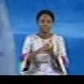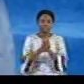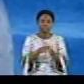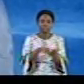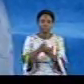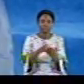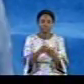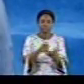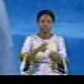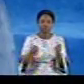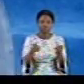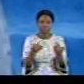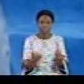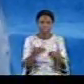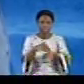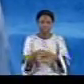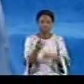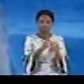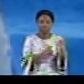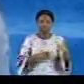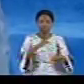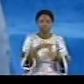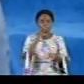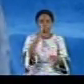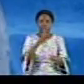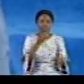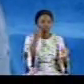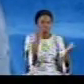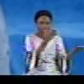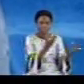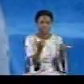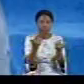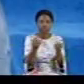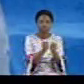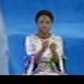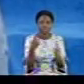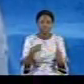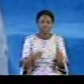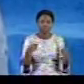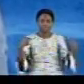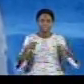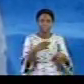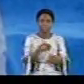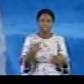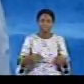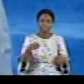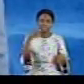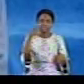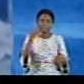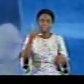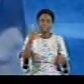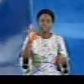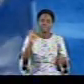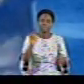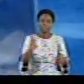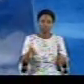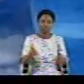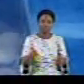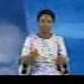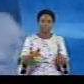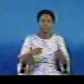Lord touched her. She came in with the pain is gone, the ulcer pain is gone, and the weakness of the hand disappeared. We shall hear from her now.